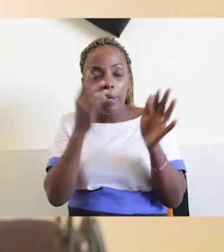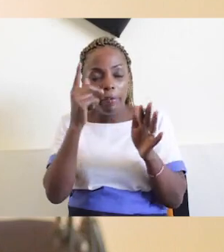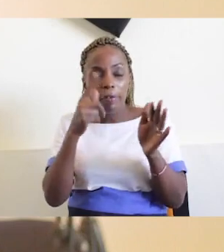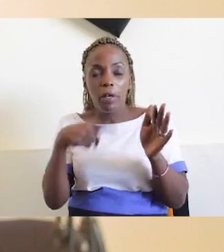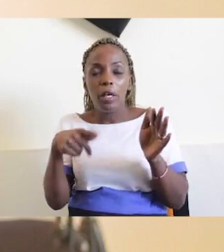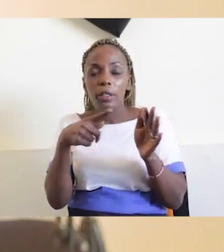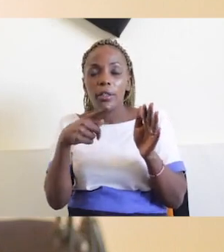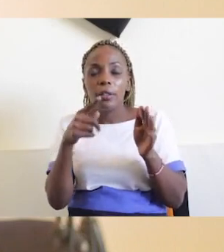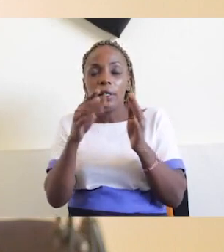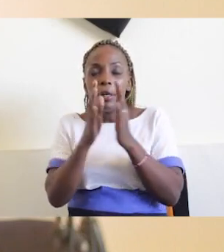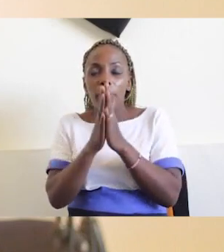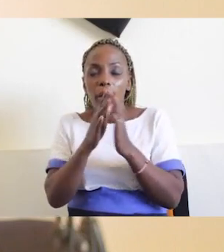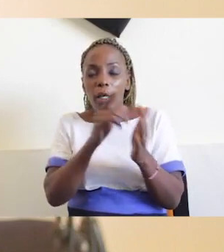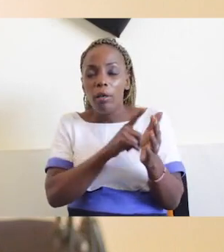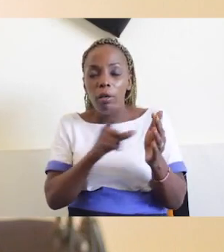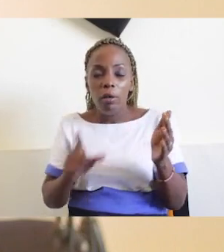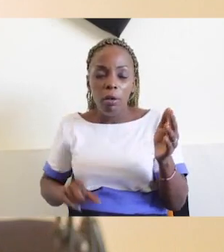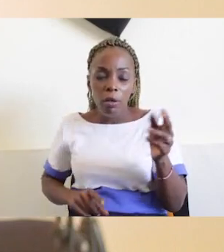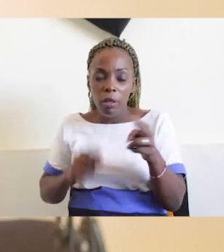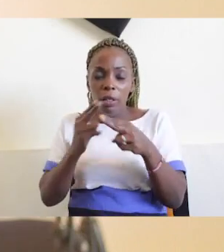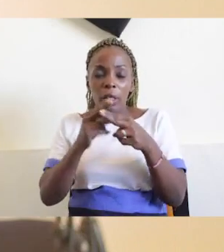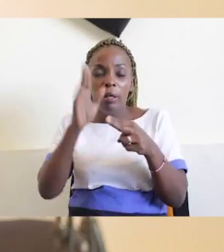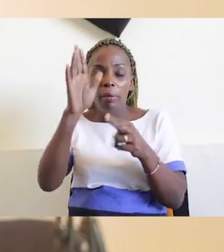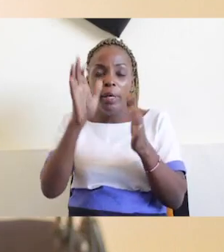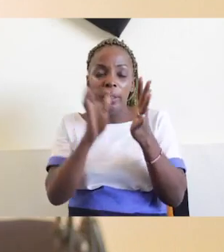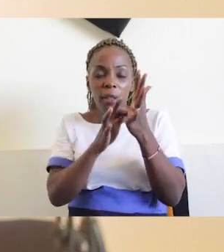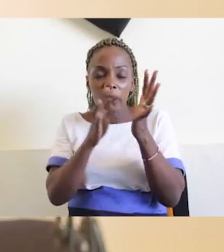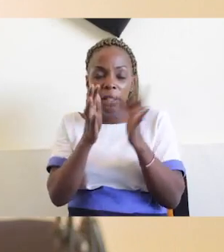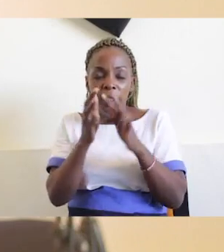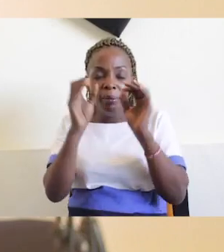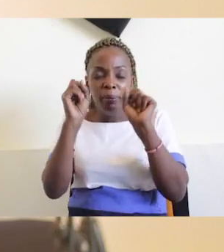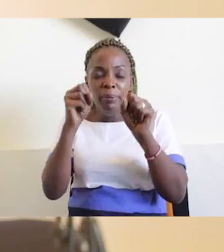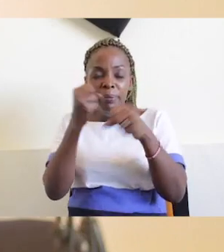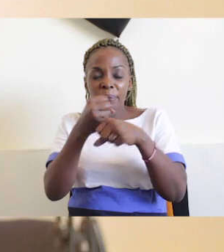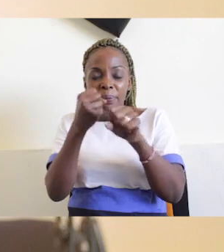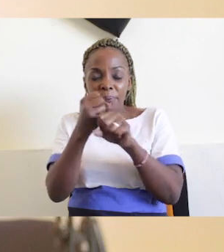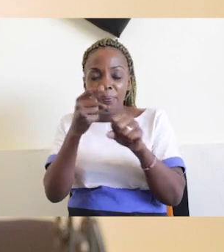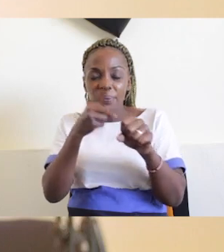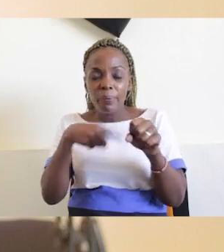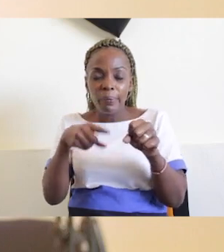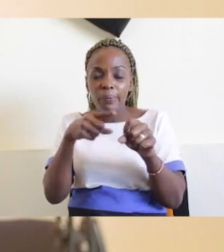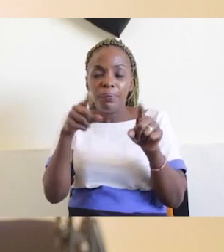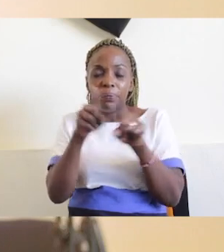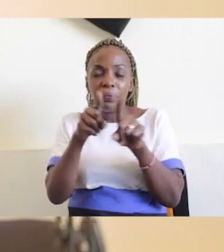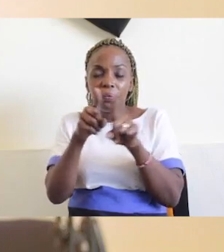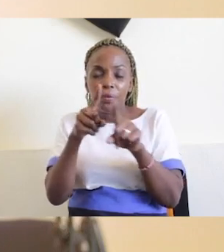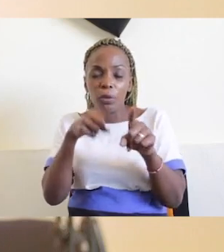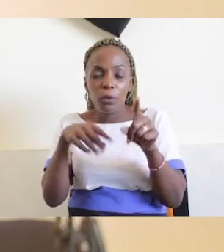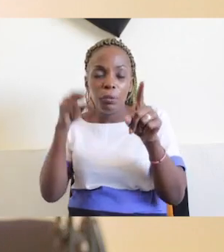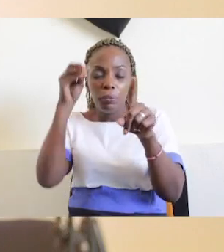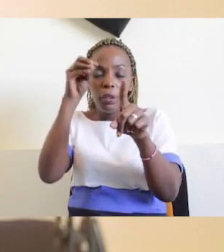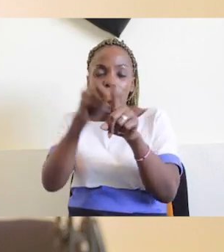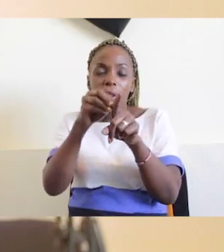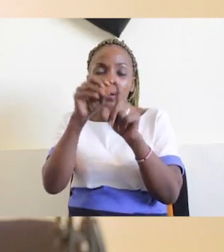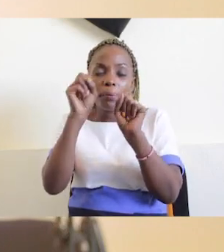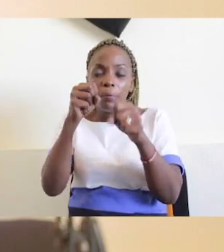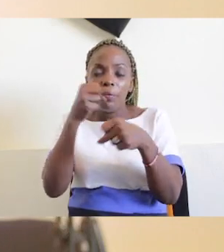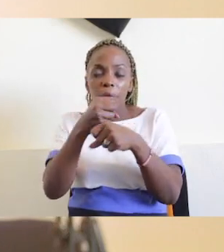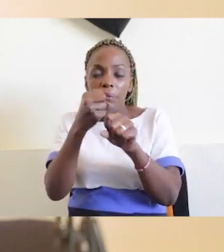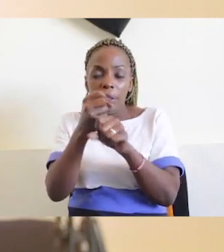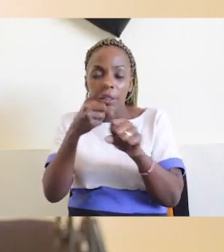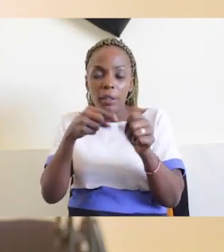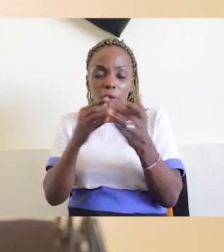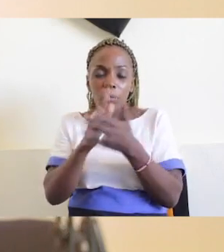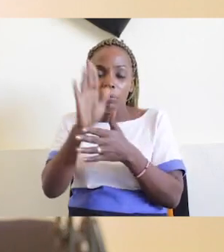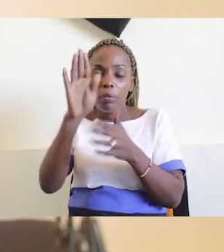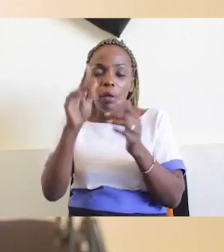us. I pray that, God, in the name of Jesus, You will cause us, as we have purposed, You will cause us through